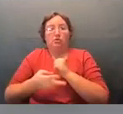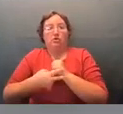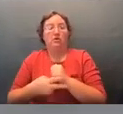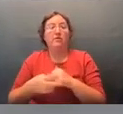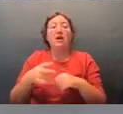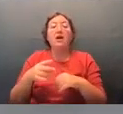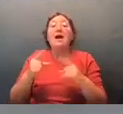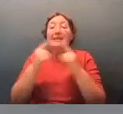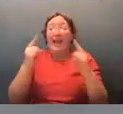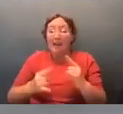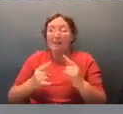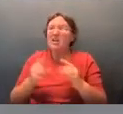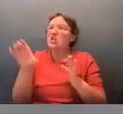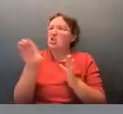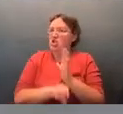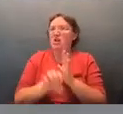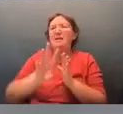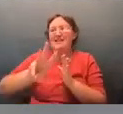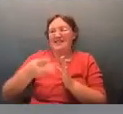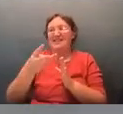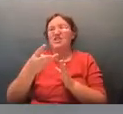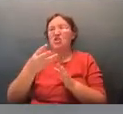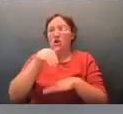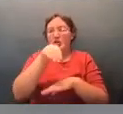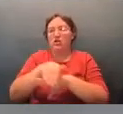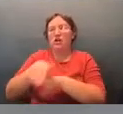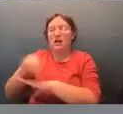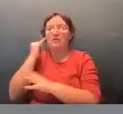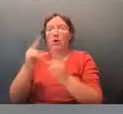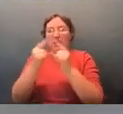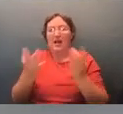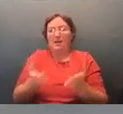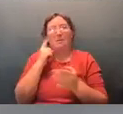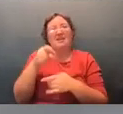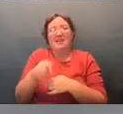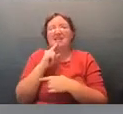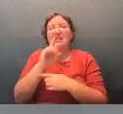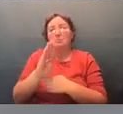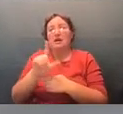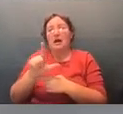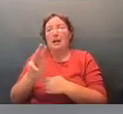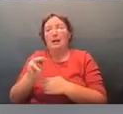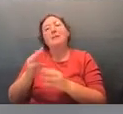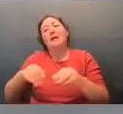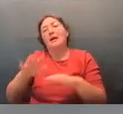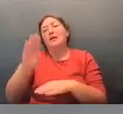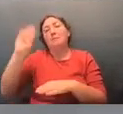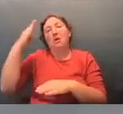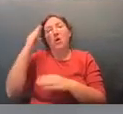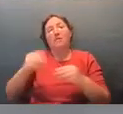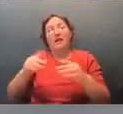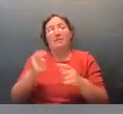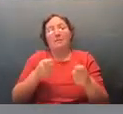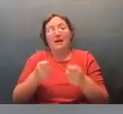only $6 a night. So it's a little bit cheaper than the state park. And one of the big things that people like to do here with these rocks is